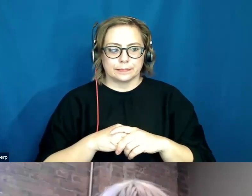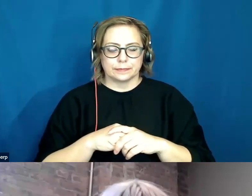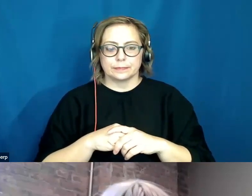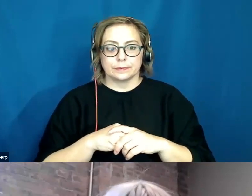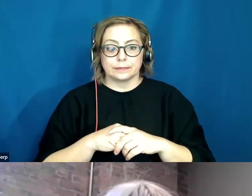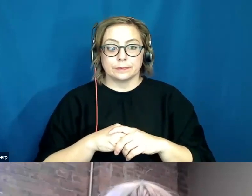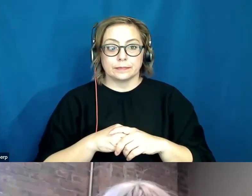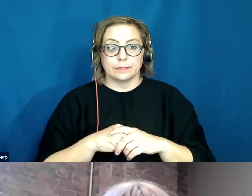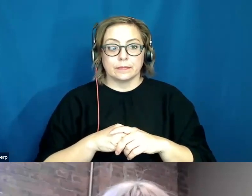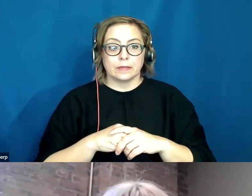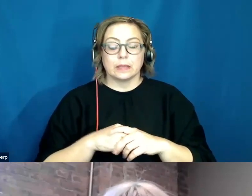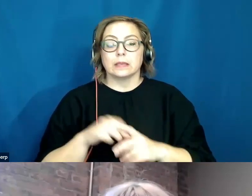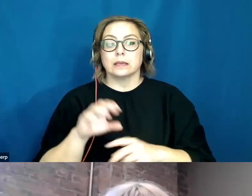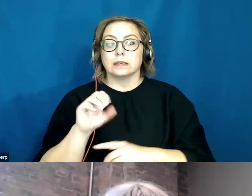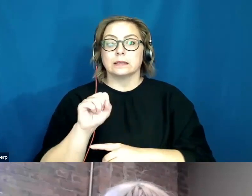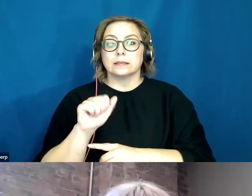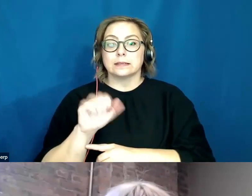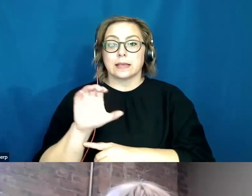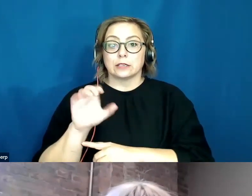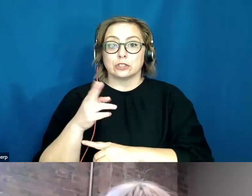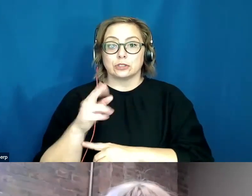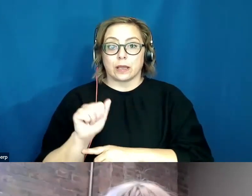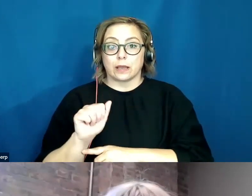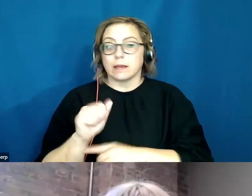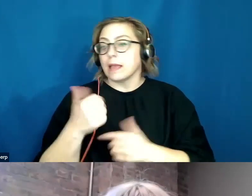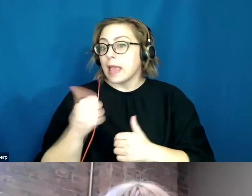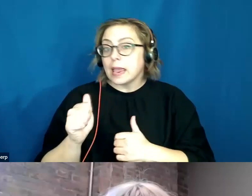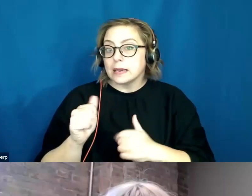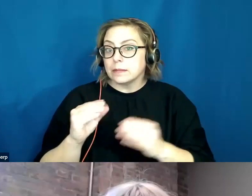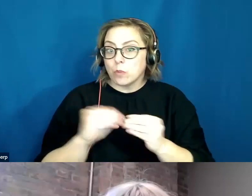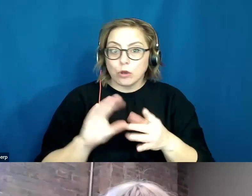Did you have any other questions or comments, Morgan?